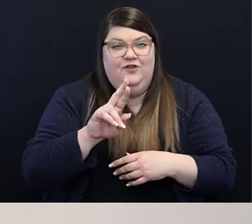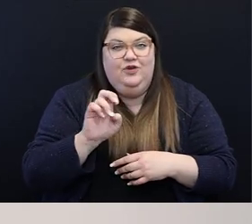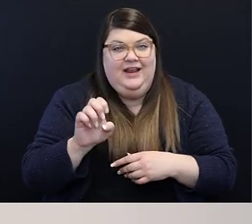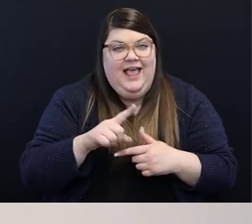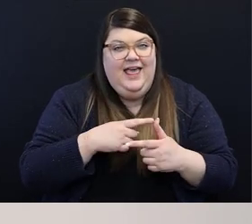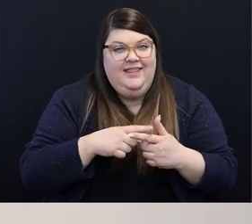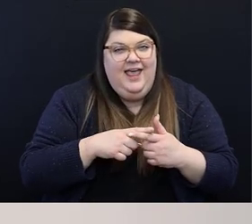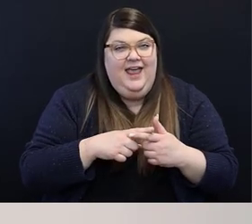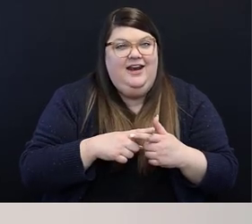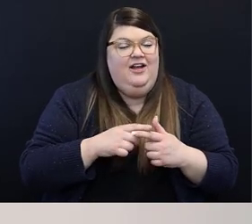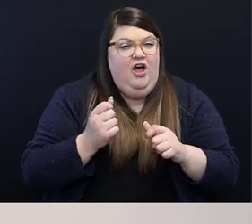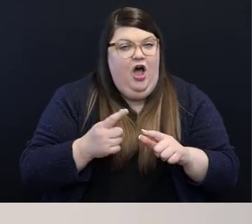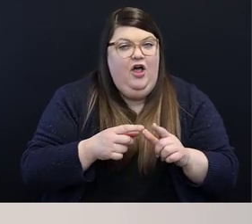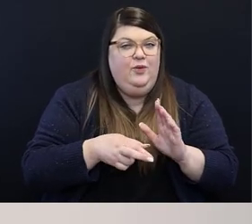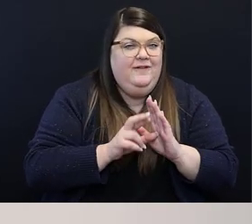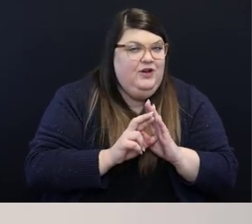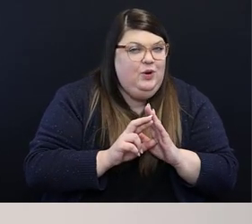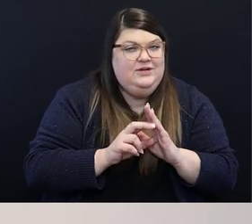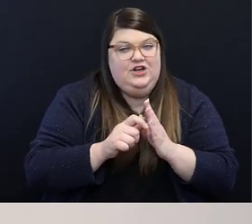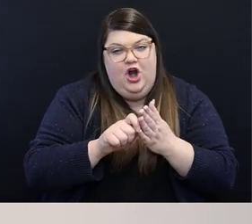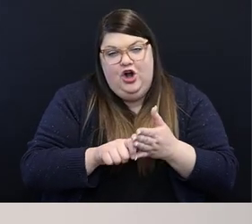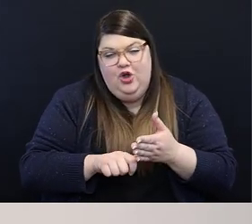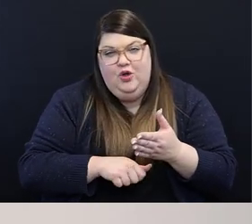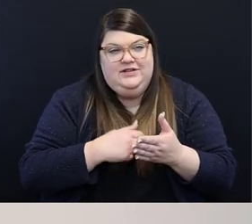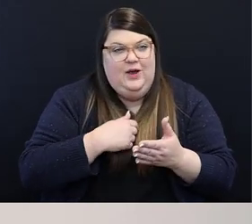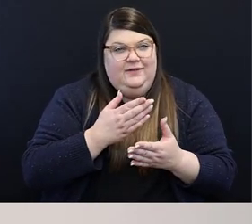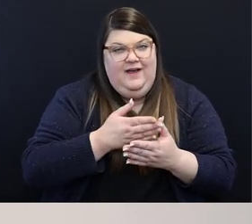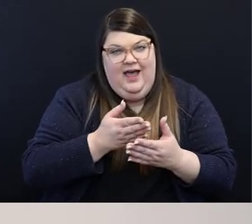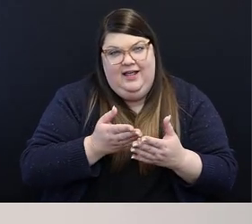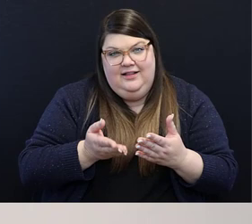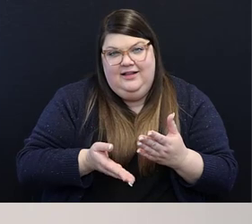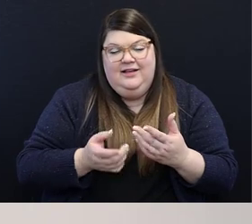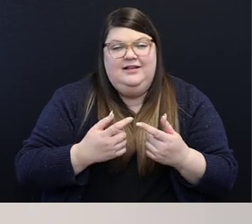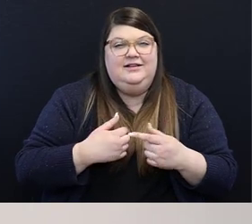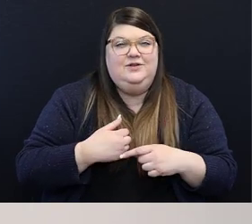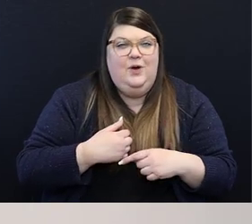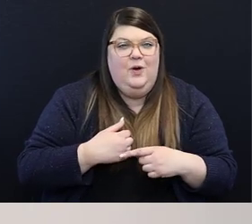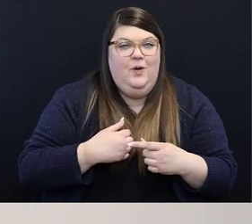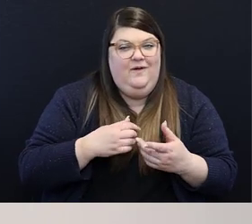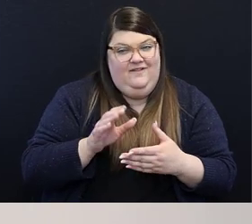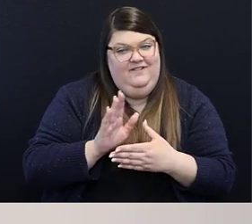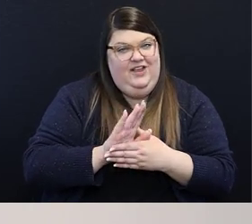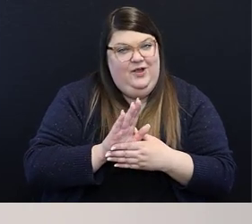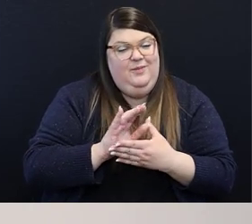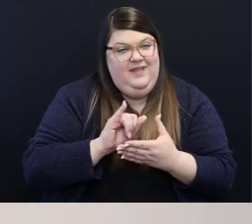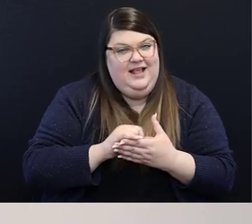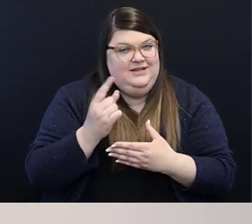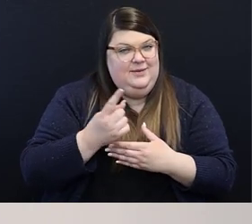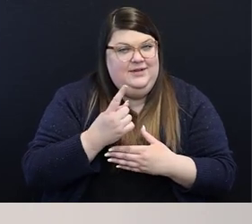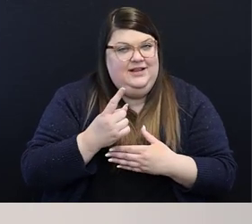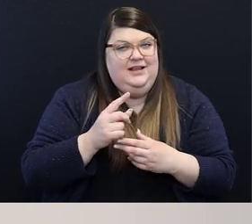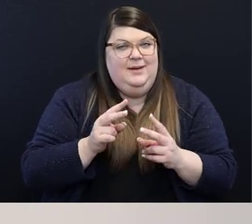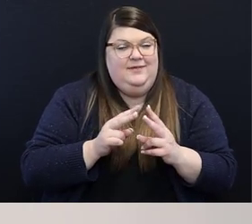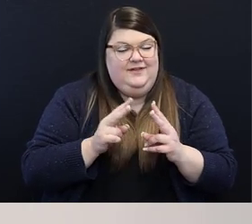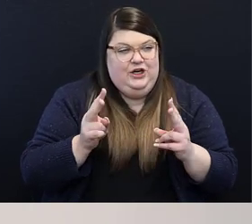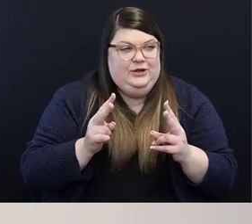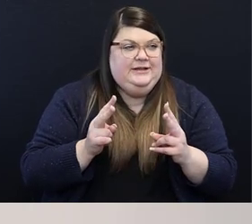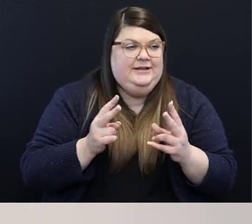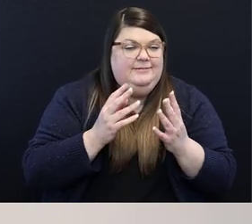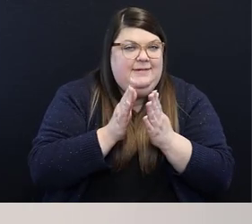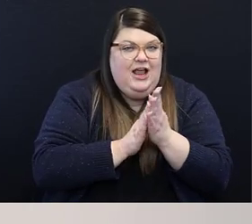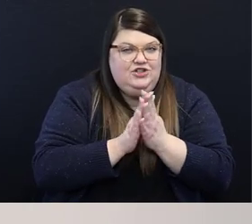the reviews and articles about everything that was coming out about the Film Center. So film is something that I'm